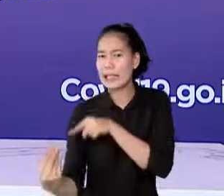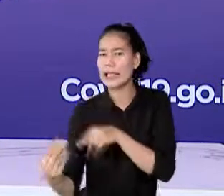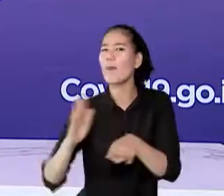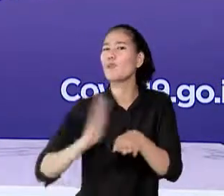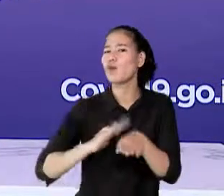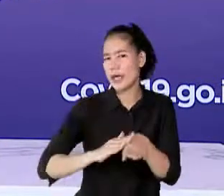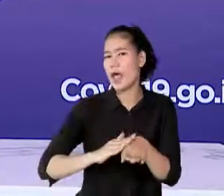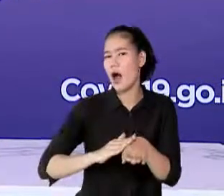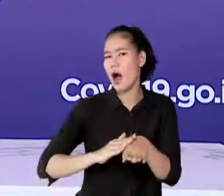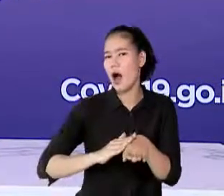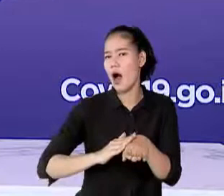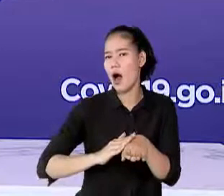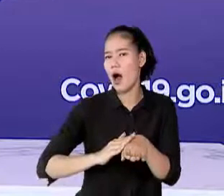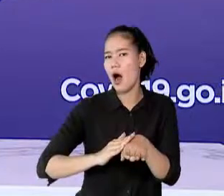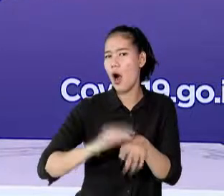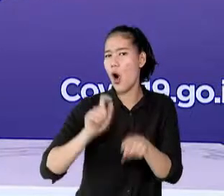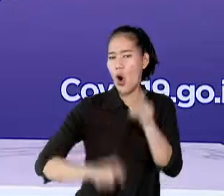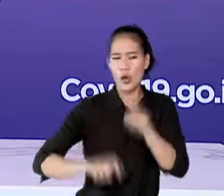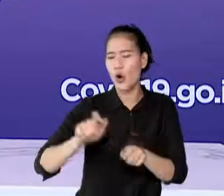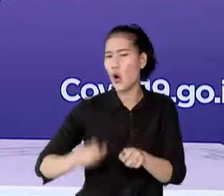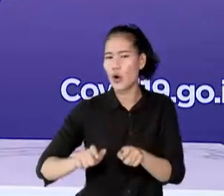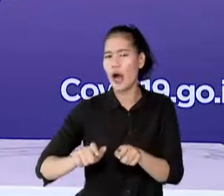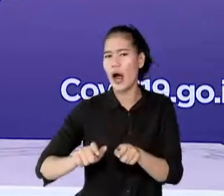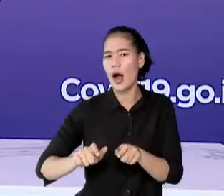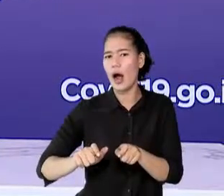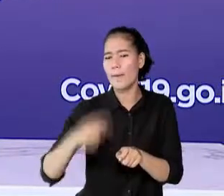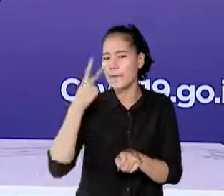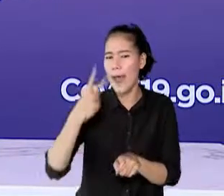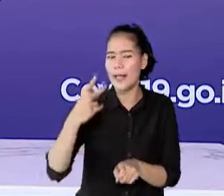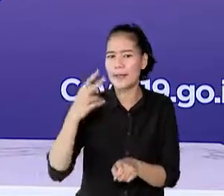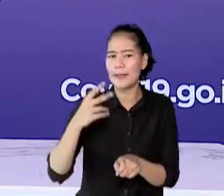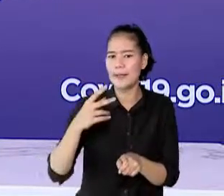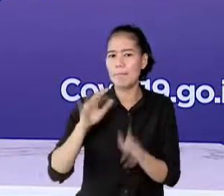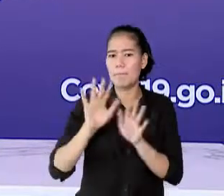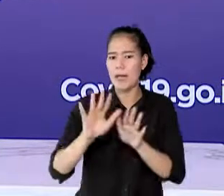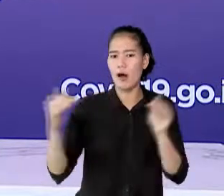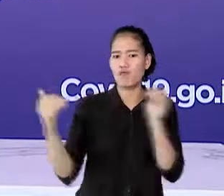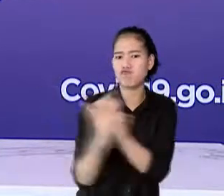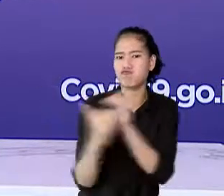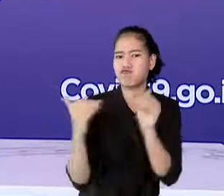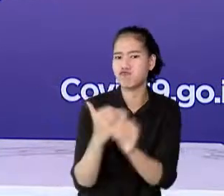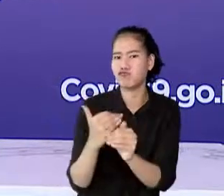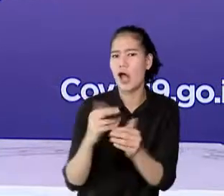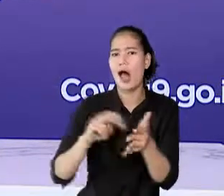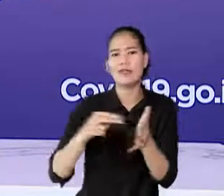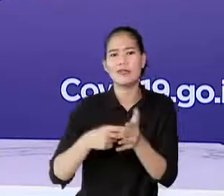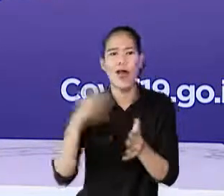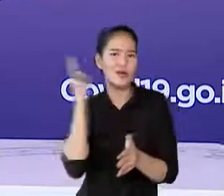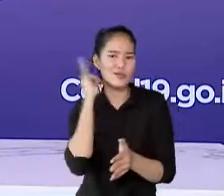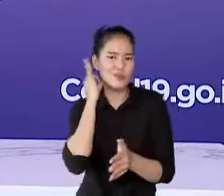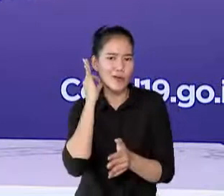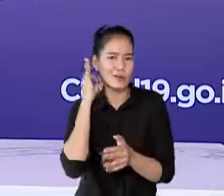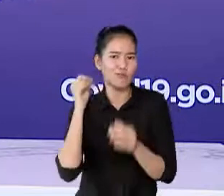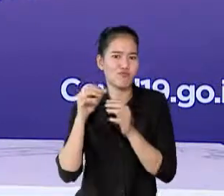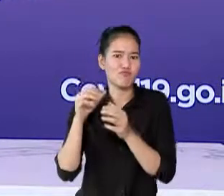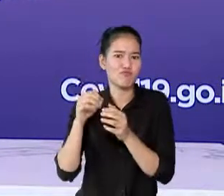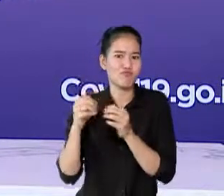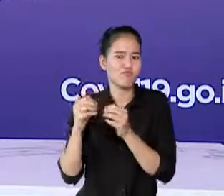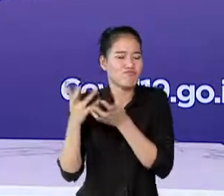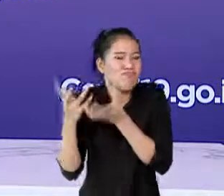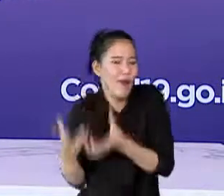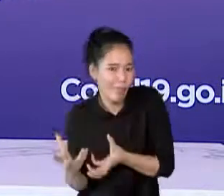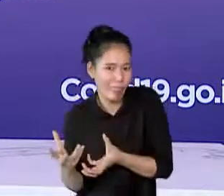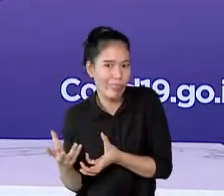have high people mobility in Indonesia. Therefore, we prohibit the mudik